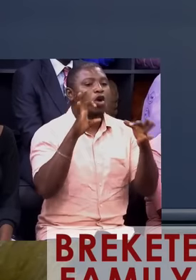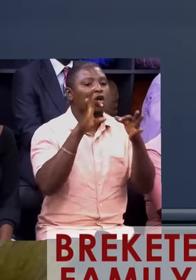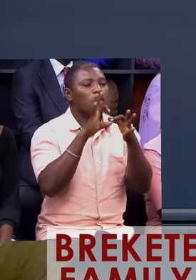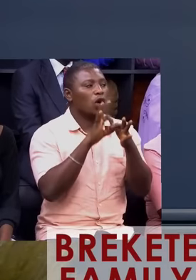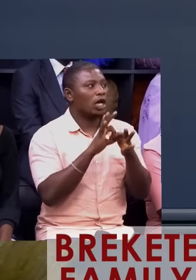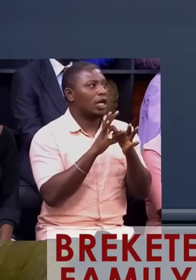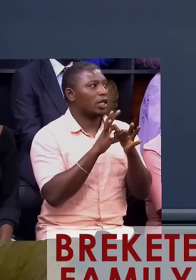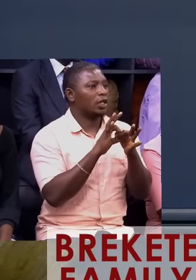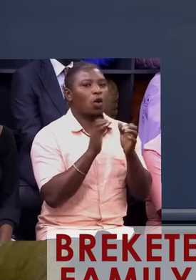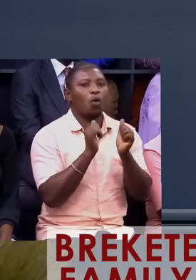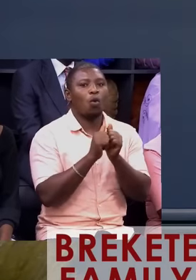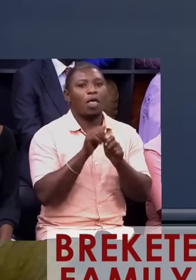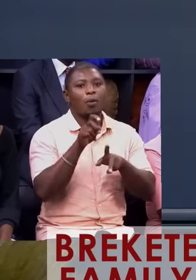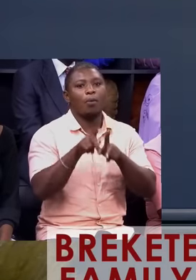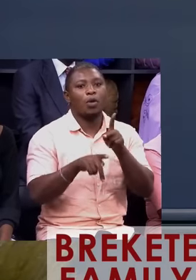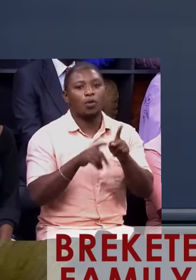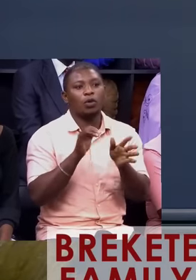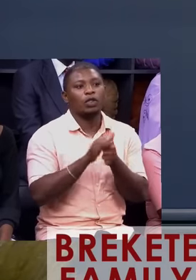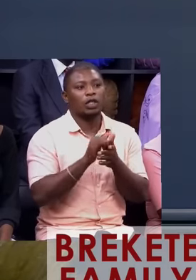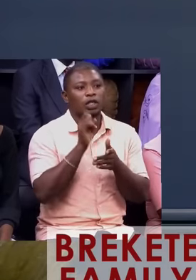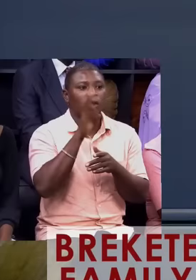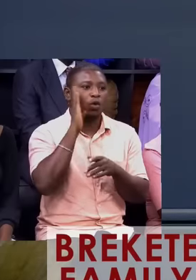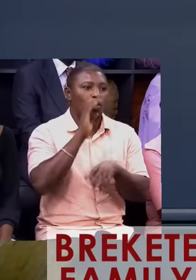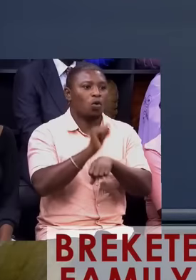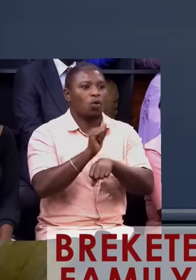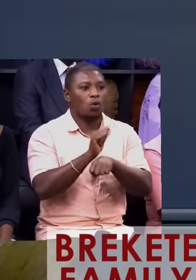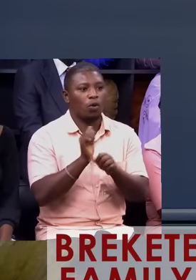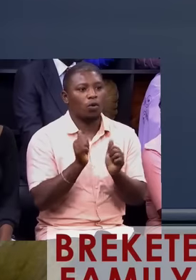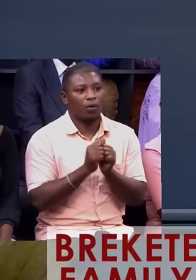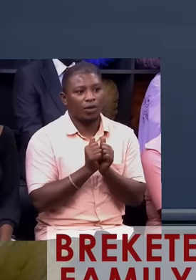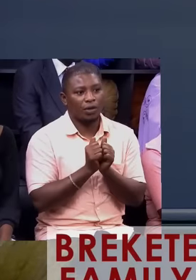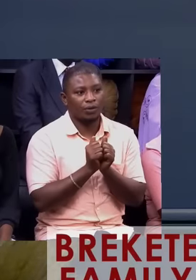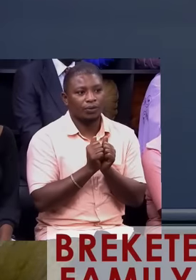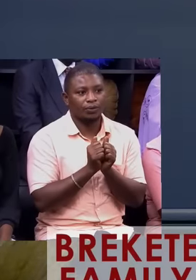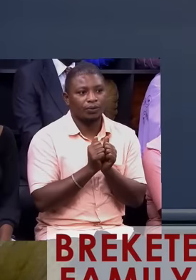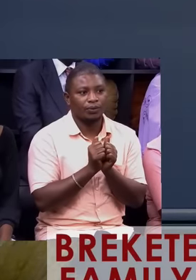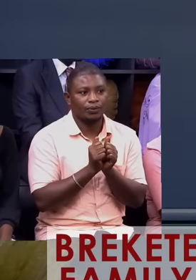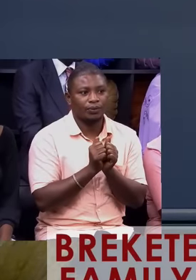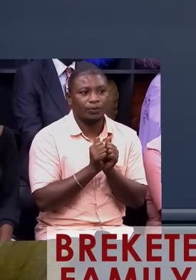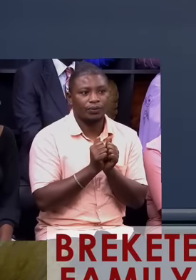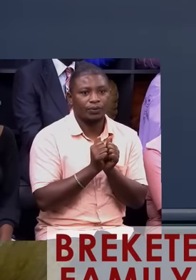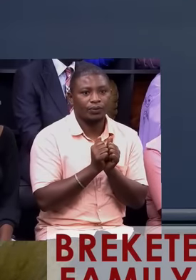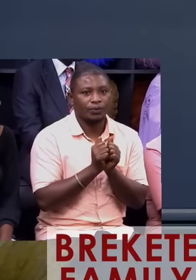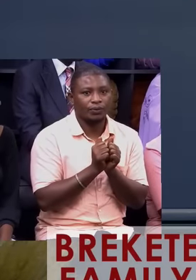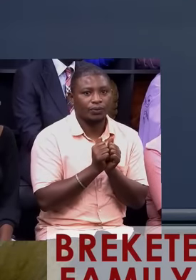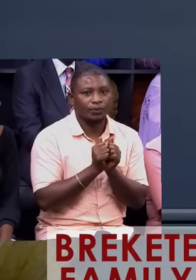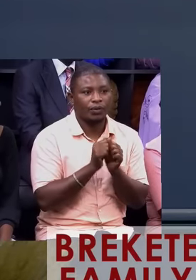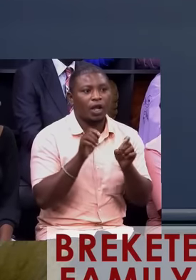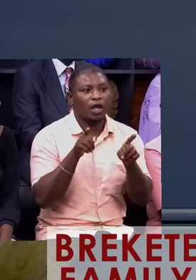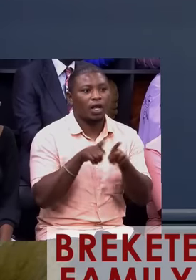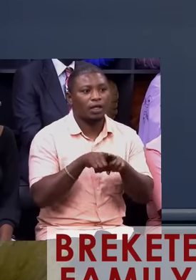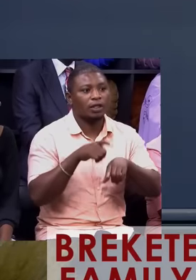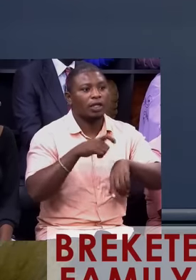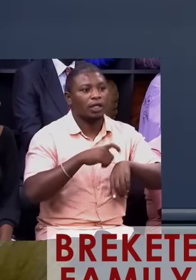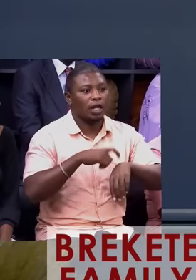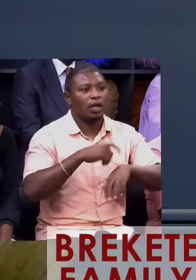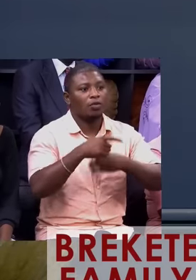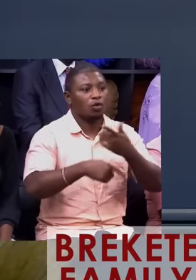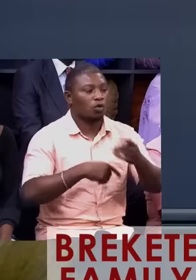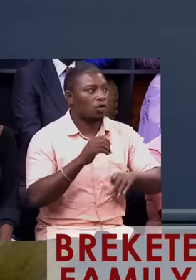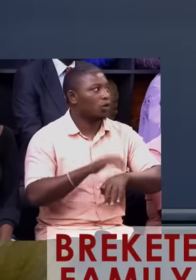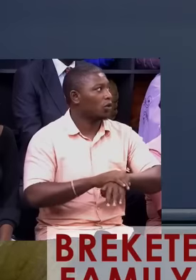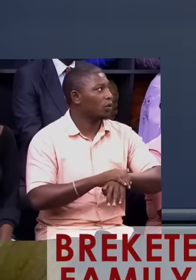with people which she go they work with uh as time goes on